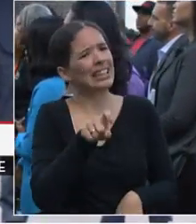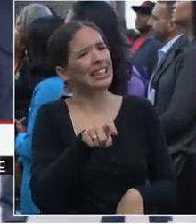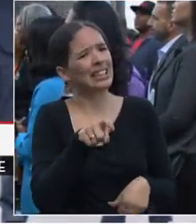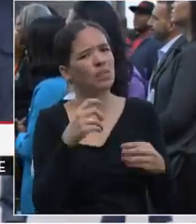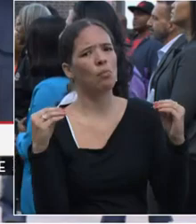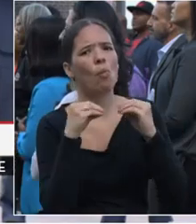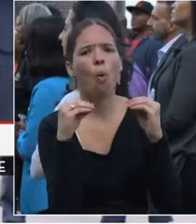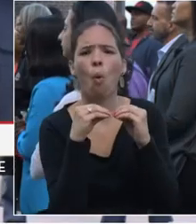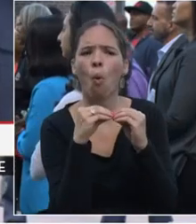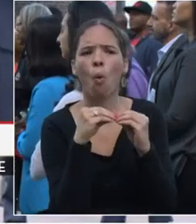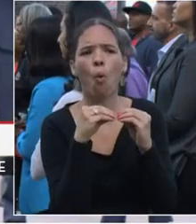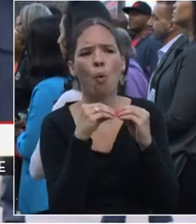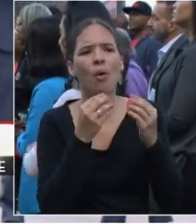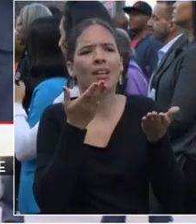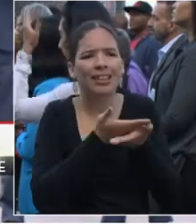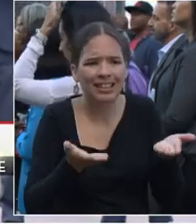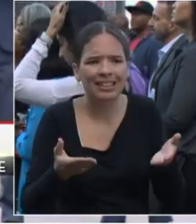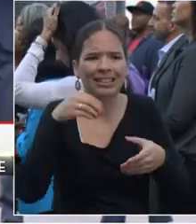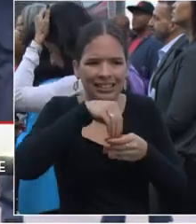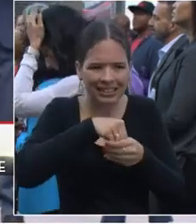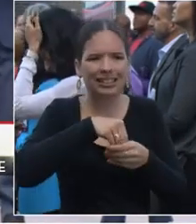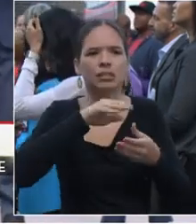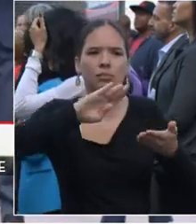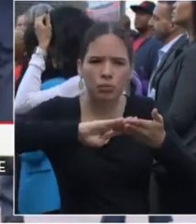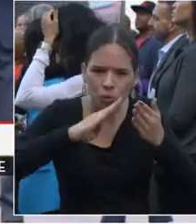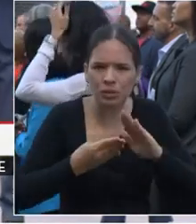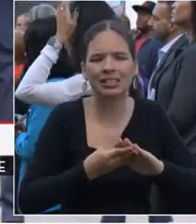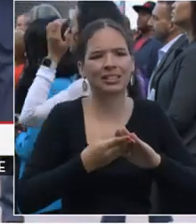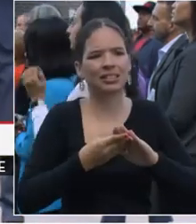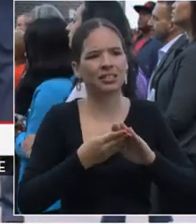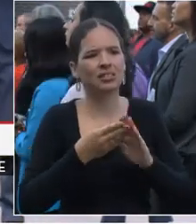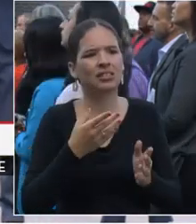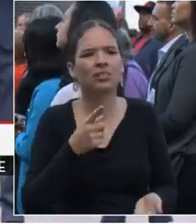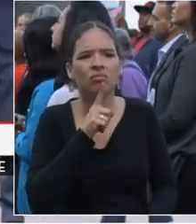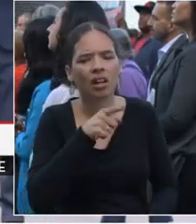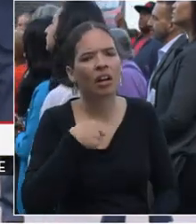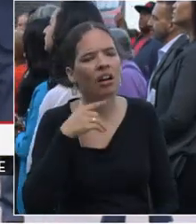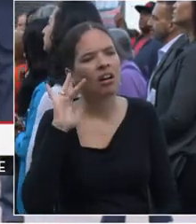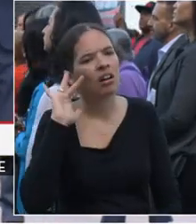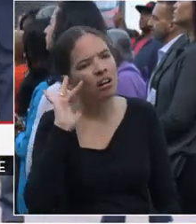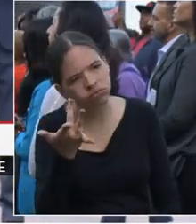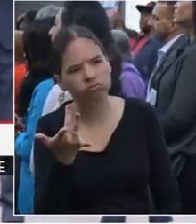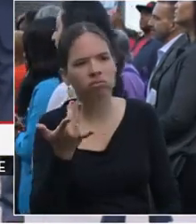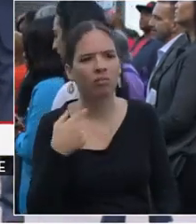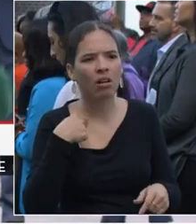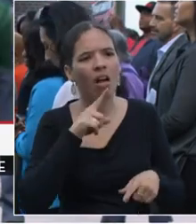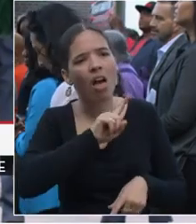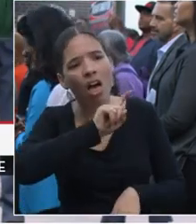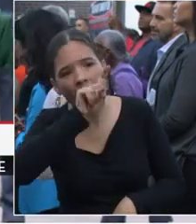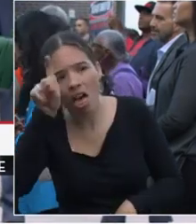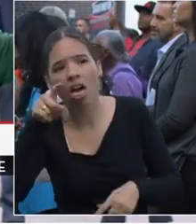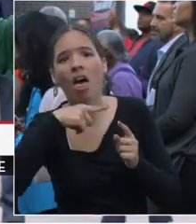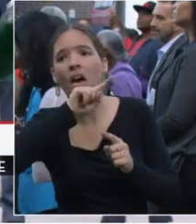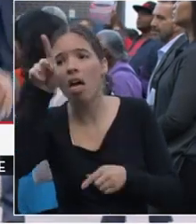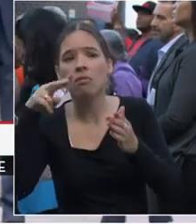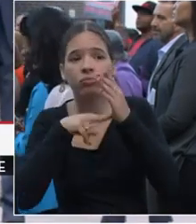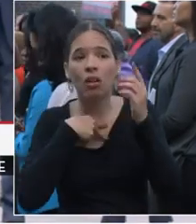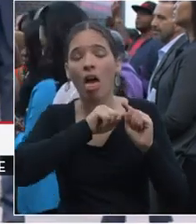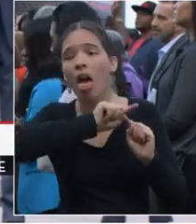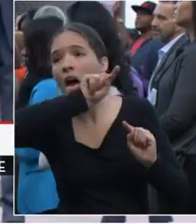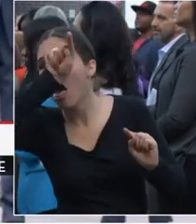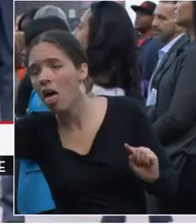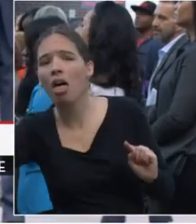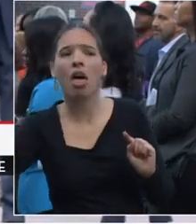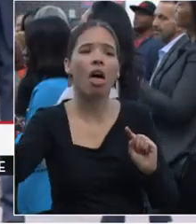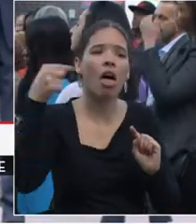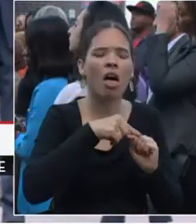amenities in our community. We're tired of always having to cross the bridge, and we're tired of always having to go